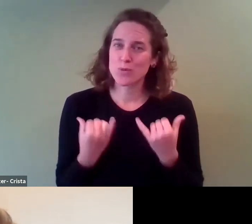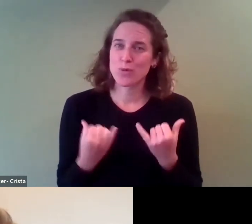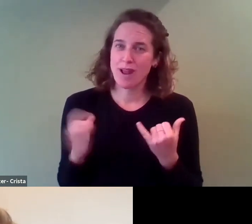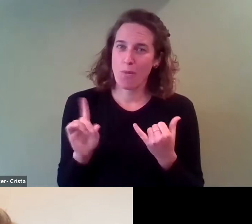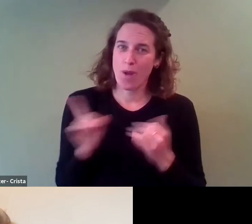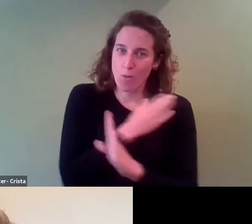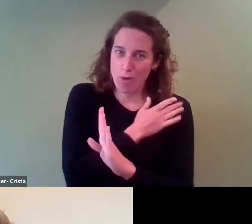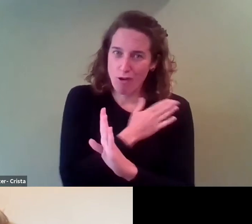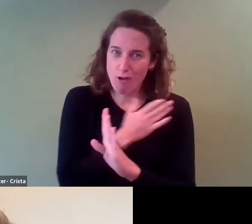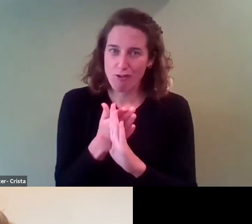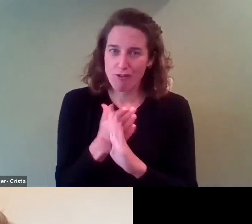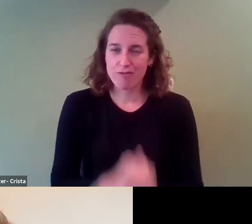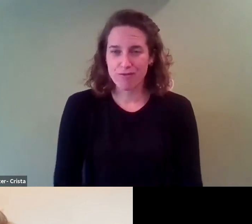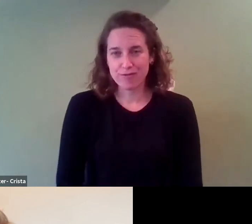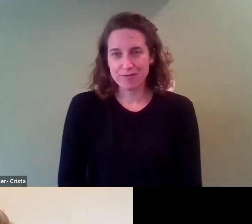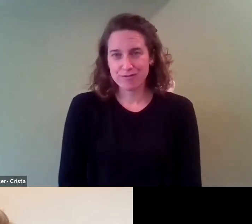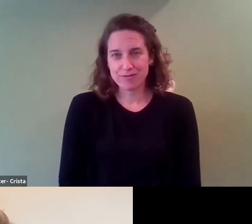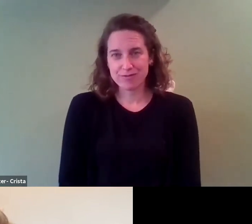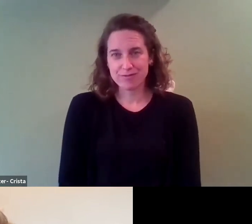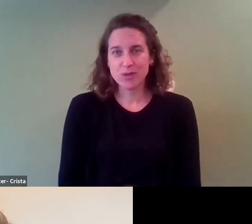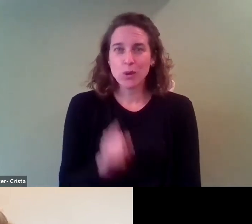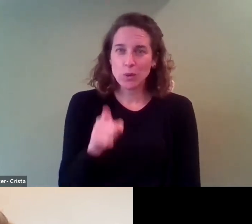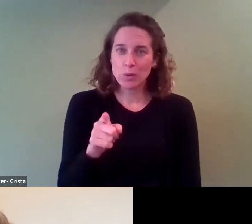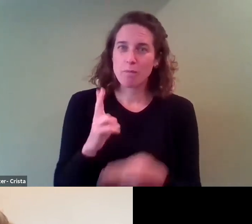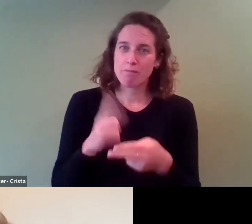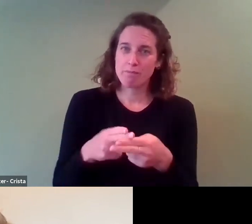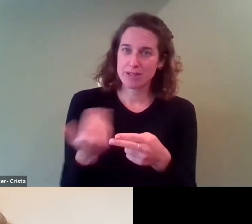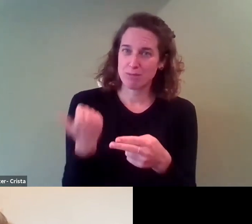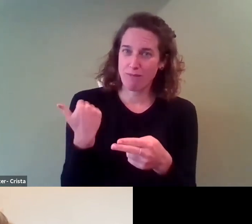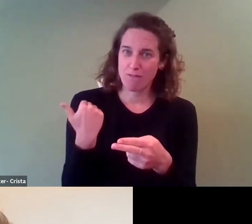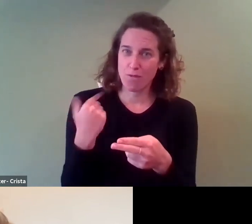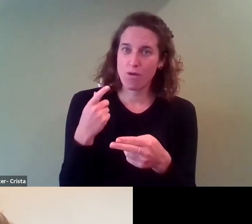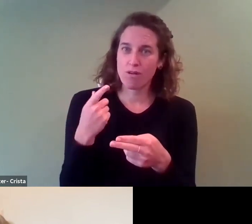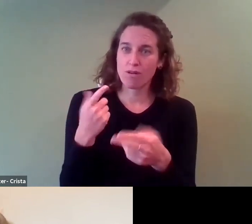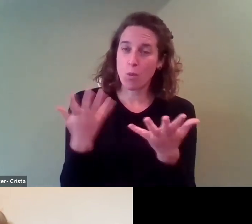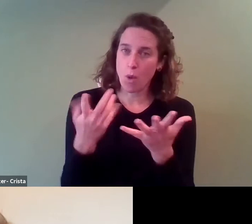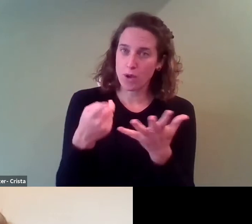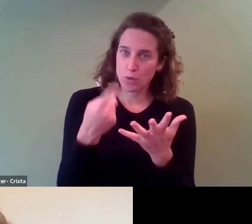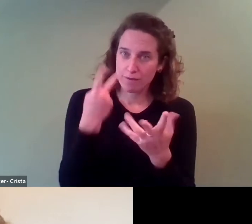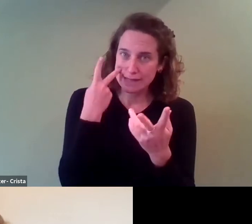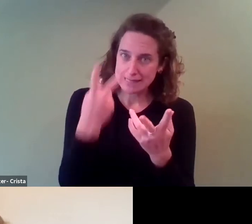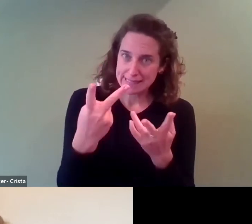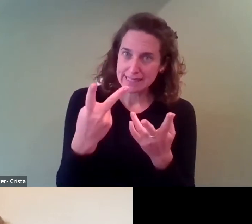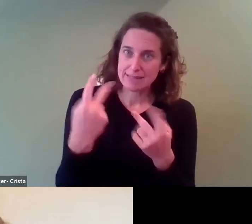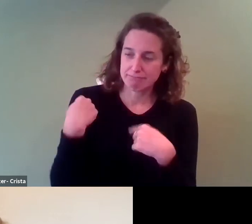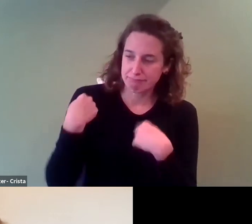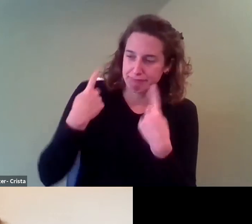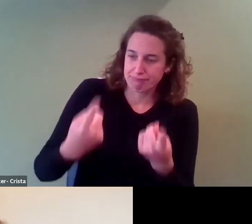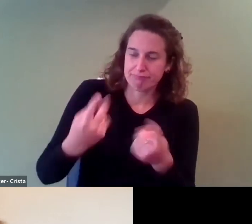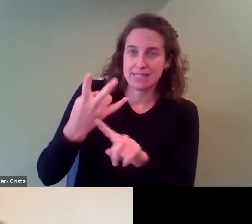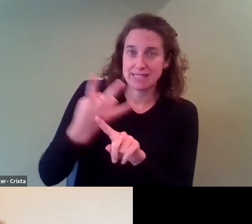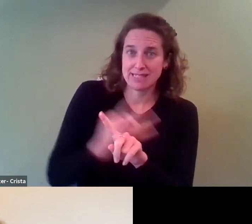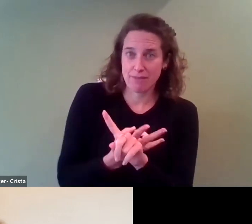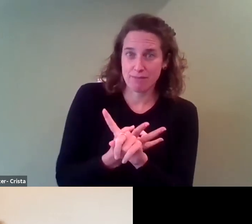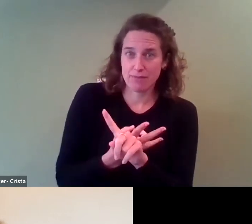And I know you had told us early on already about what you were seeing over the last 7 months. I think it's